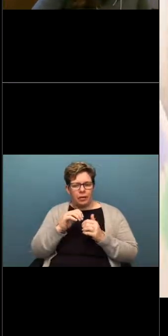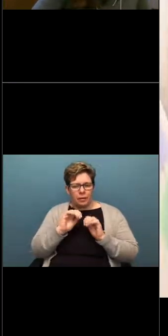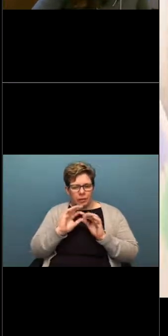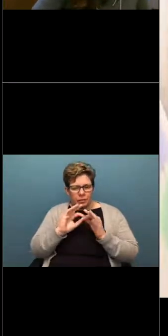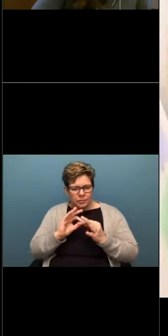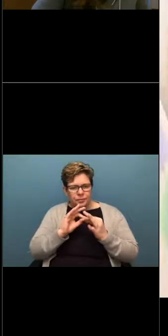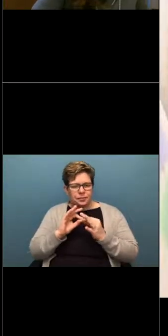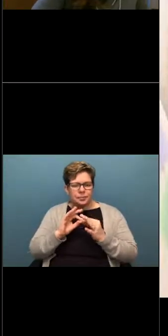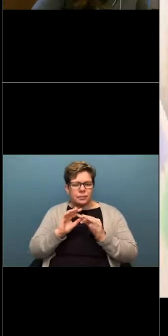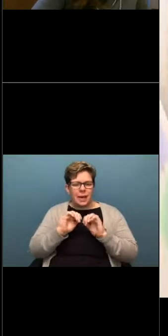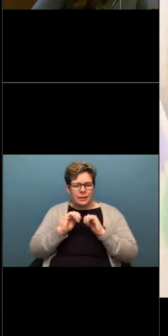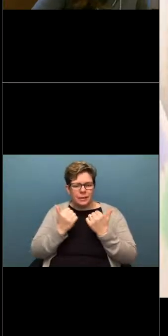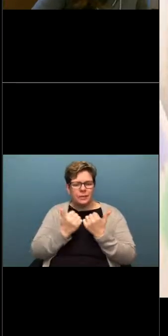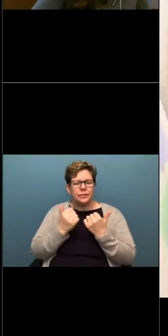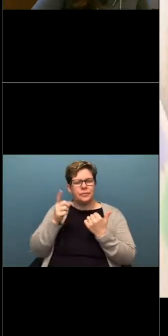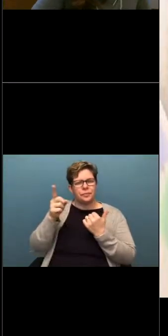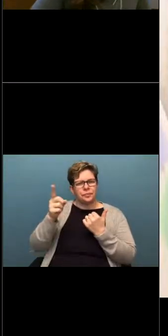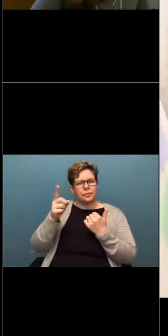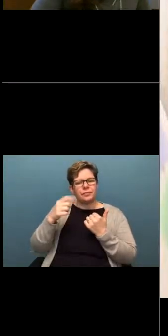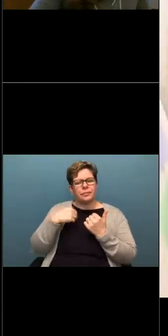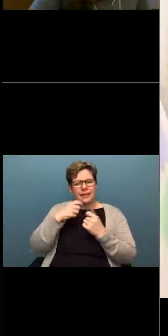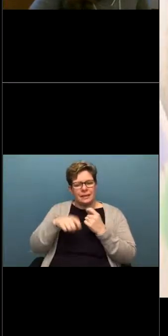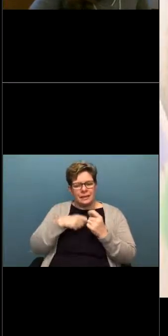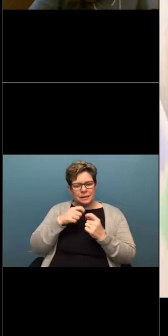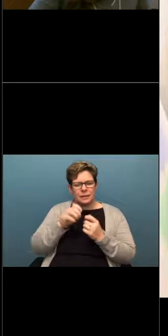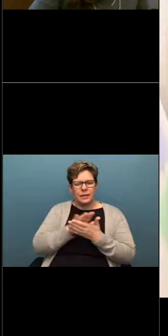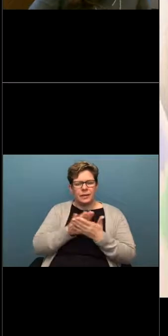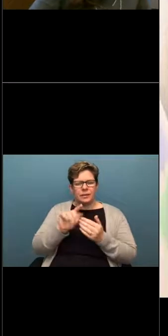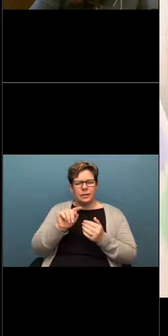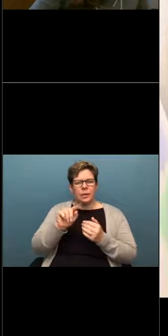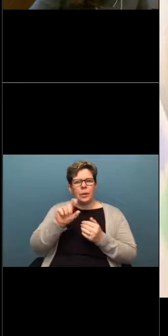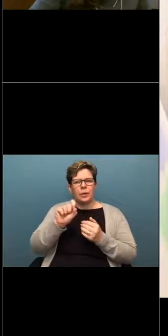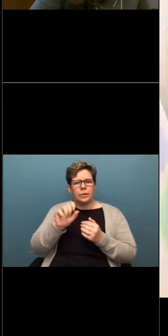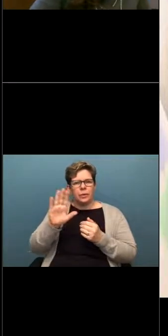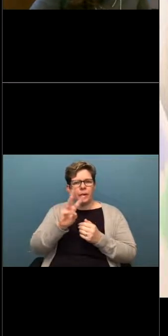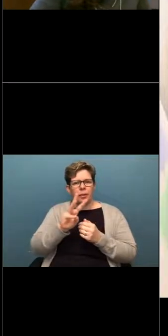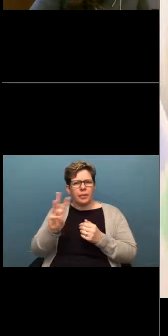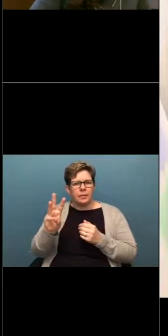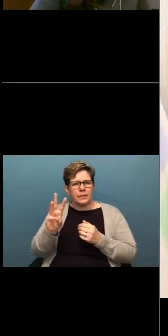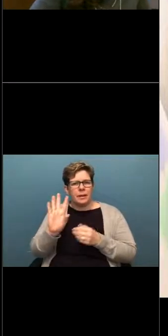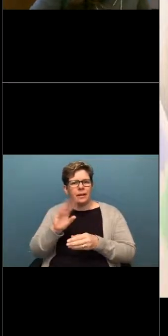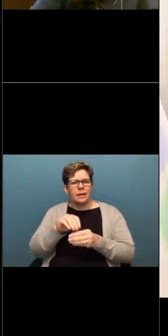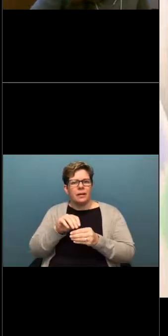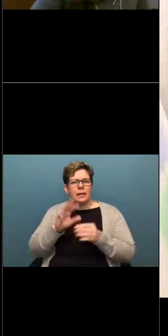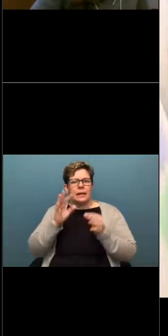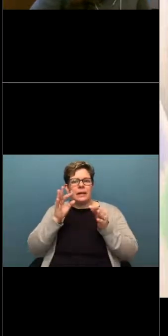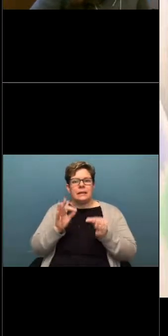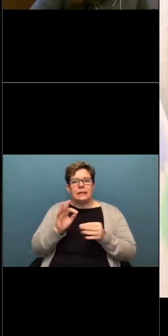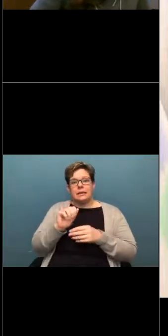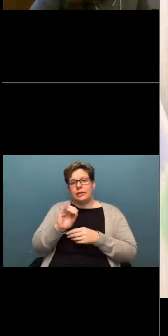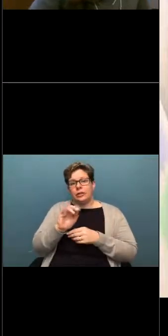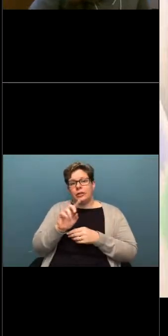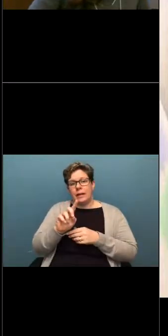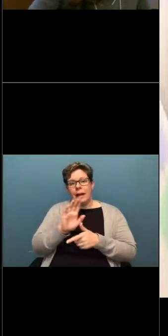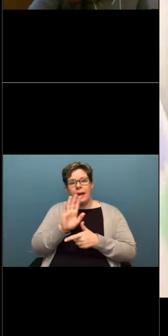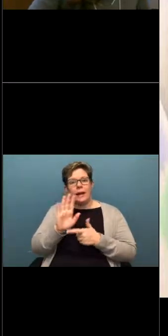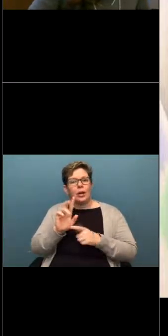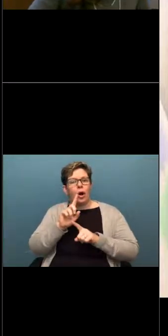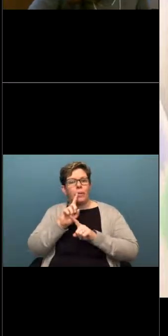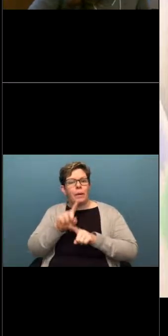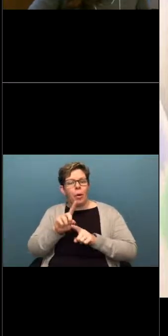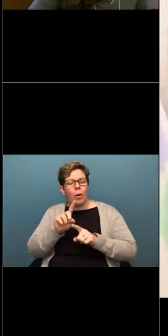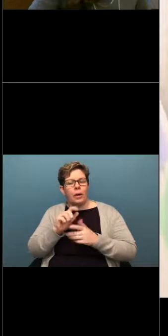guides specifically for mental health care. Some of the specific tools on that site include decision aids and reports. Those